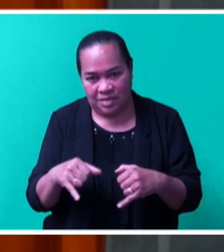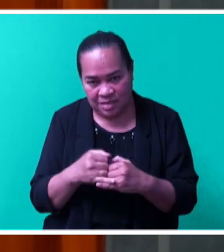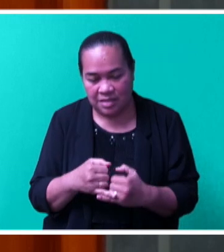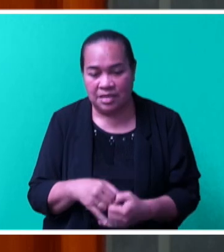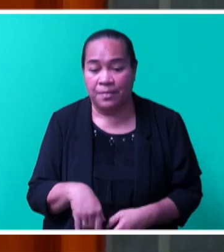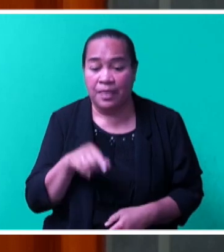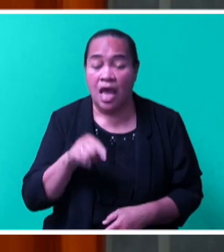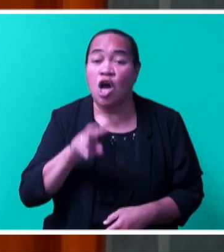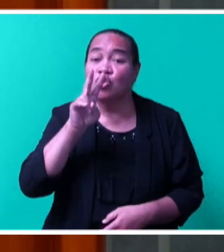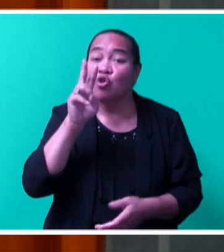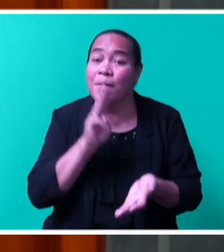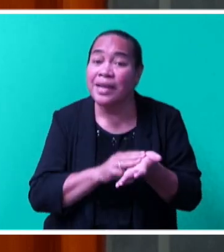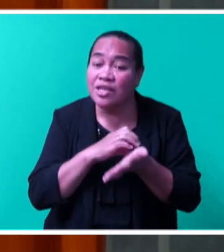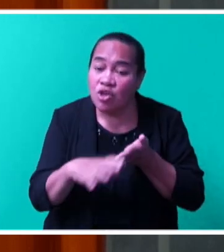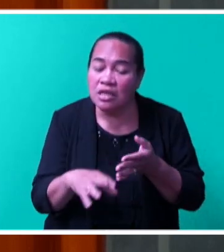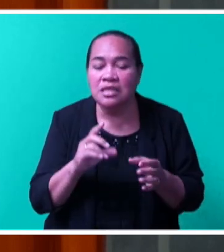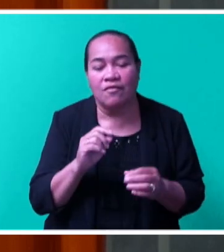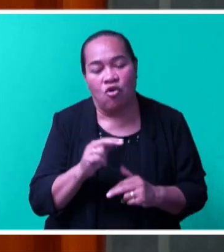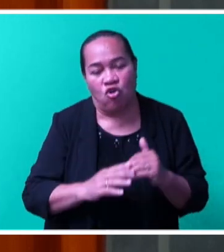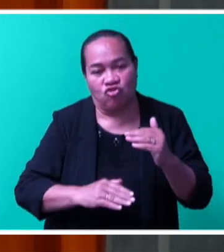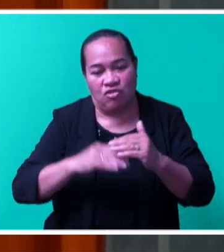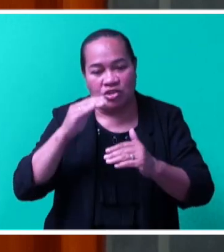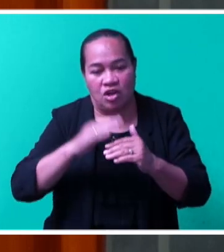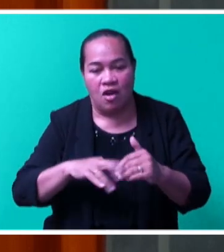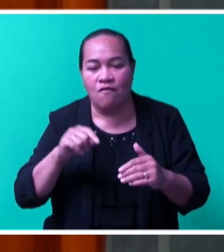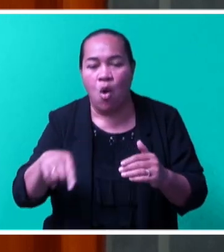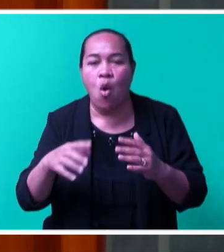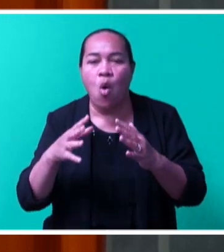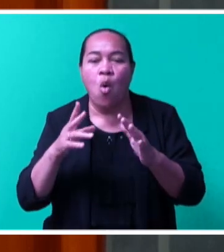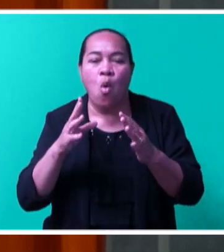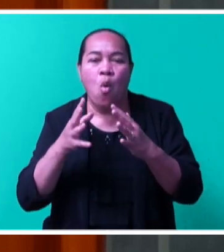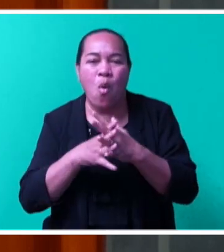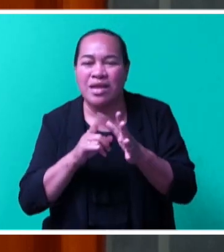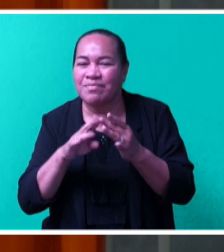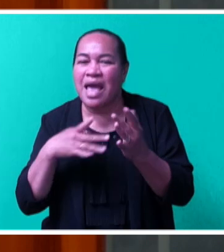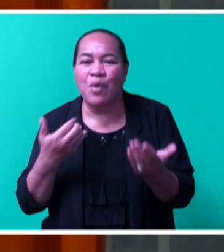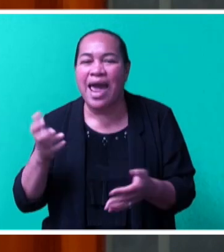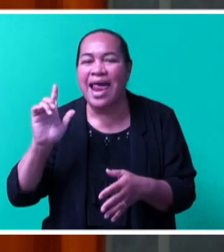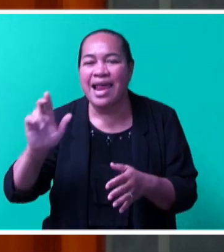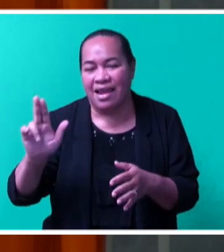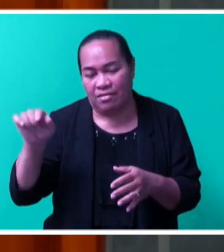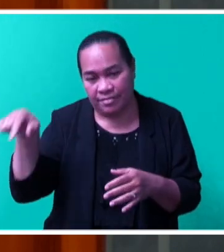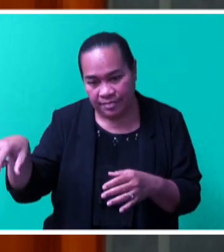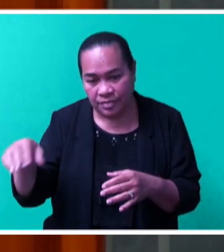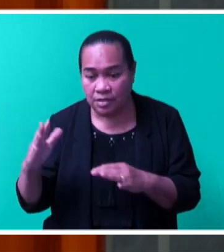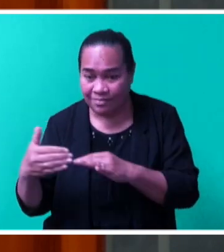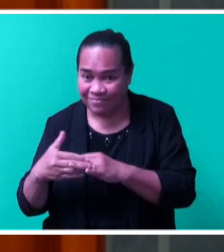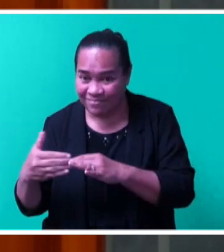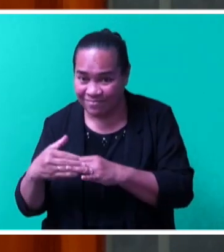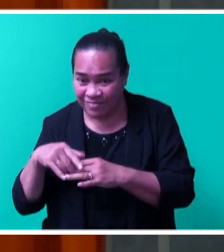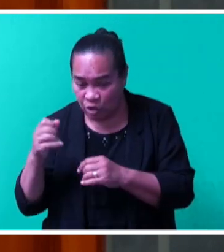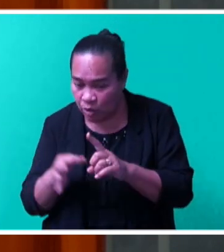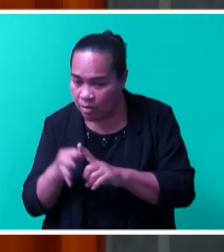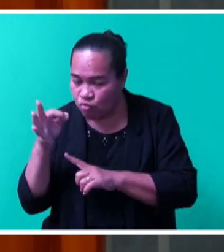2 million is provided for the construction of the Wanyambia jetty in Lakemba to improve transportation and logistics